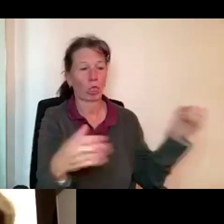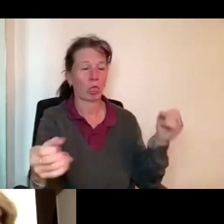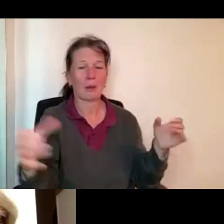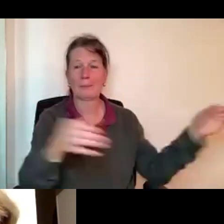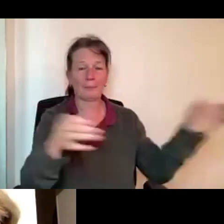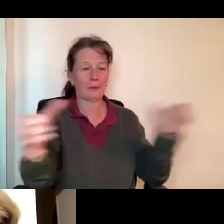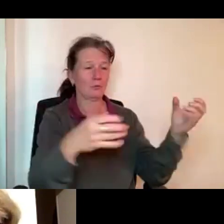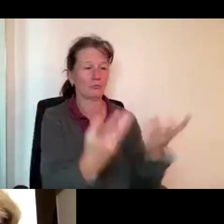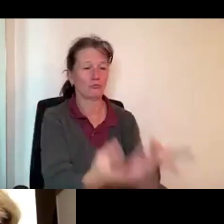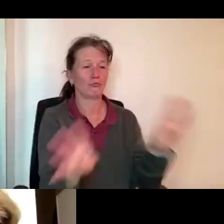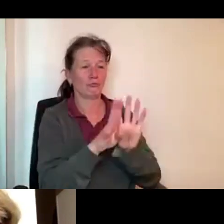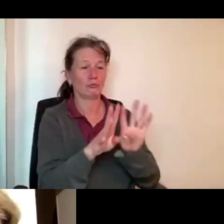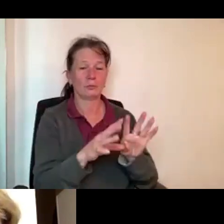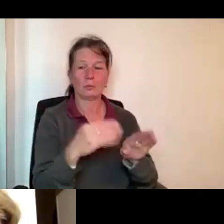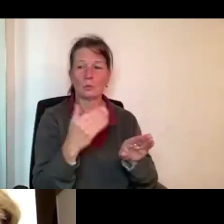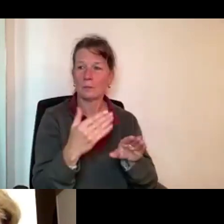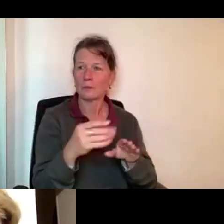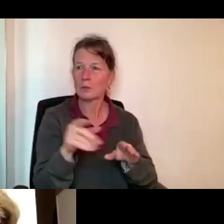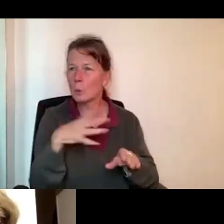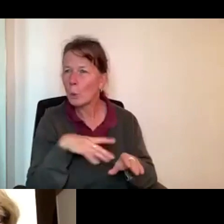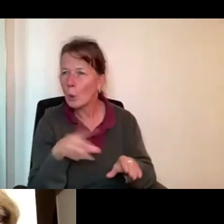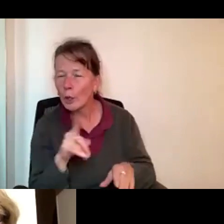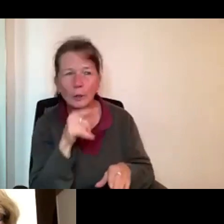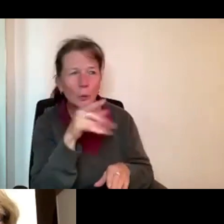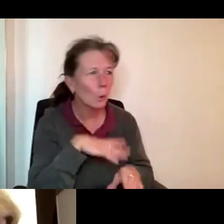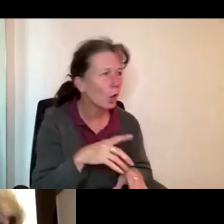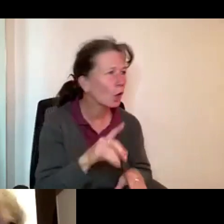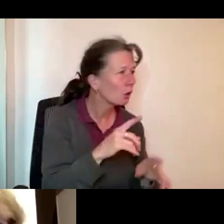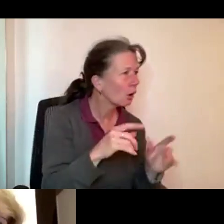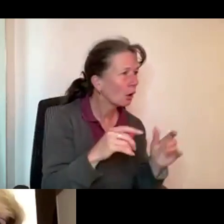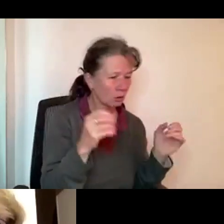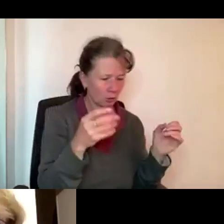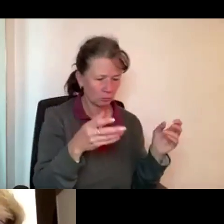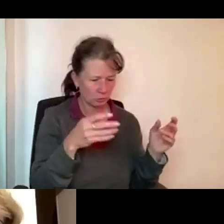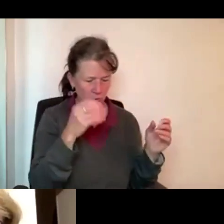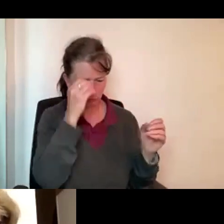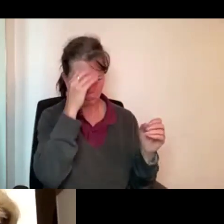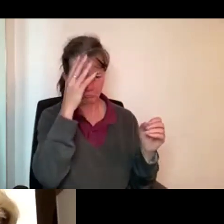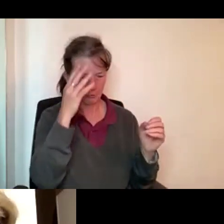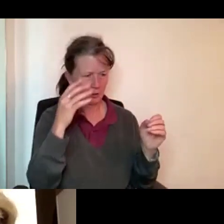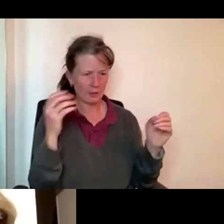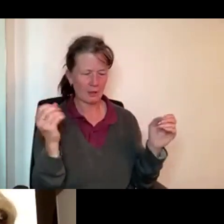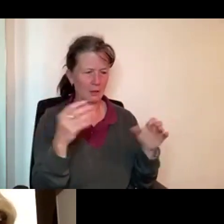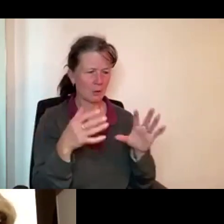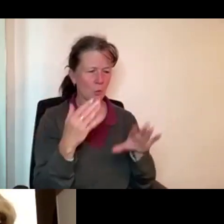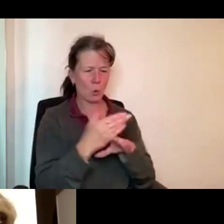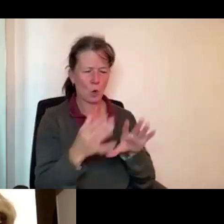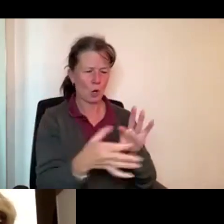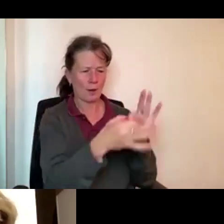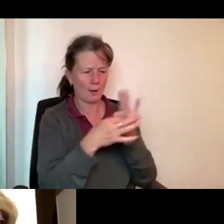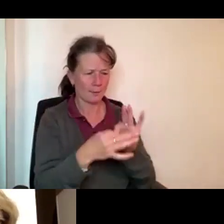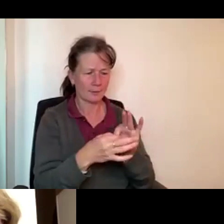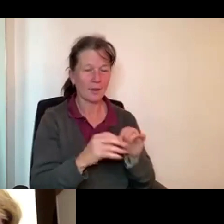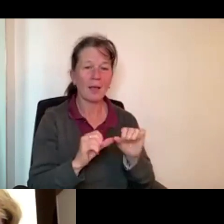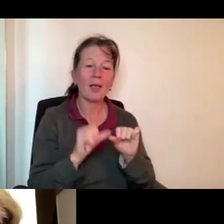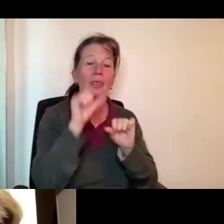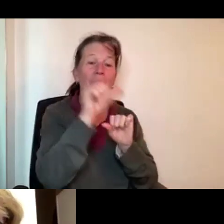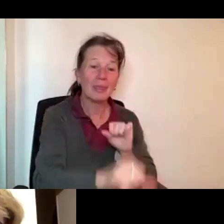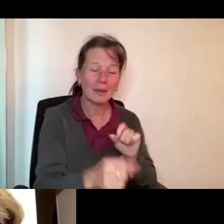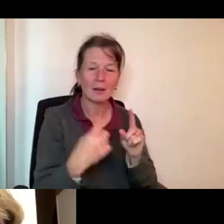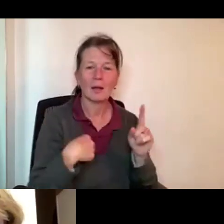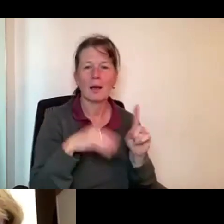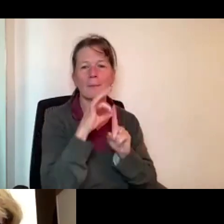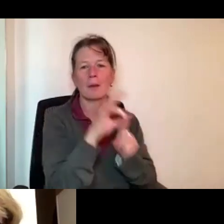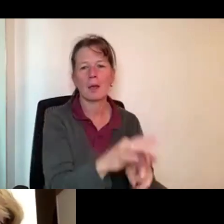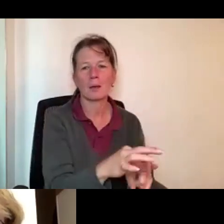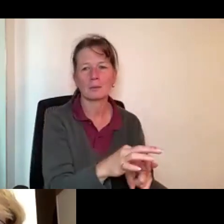and what everyone wanted from us, and then we applied. And I actually applied with 4 different composers for